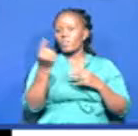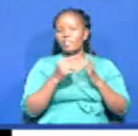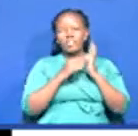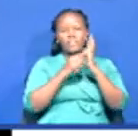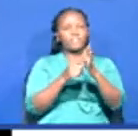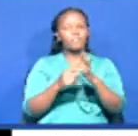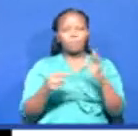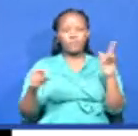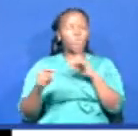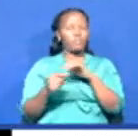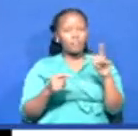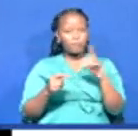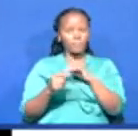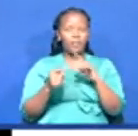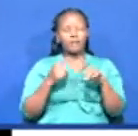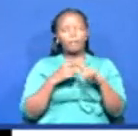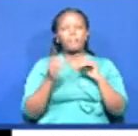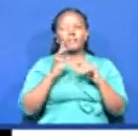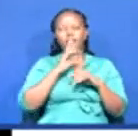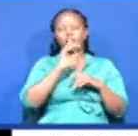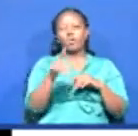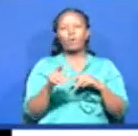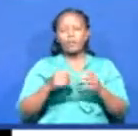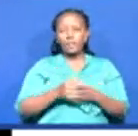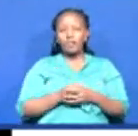it is an order.